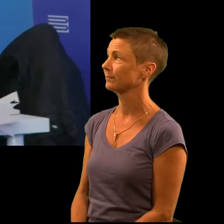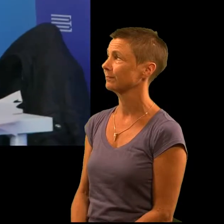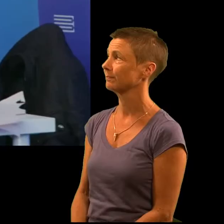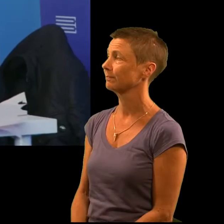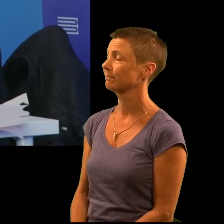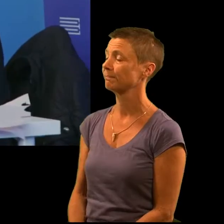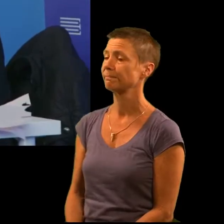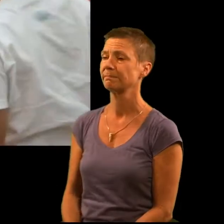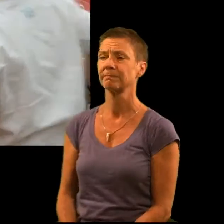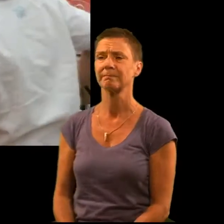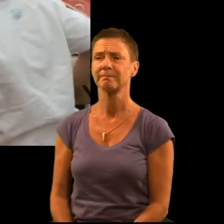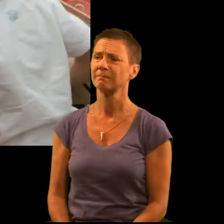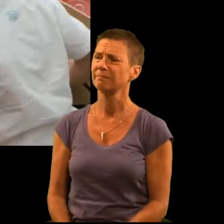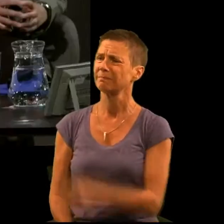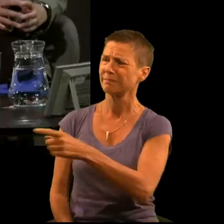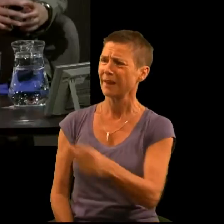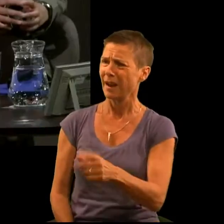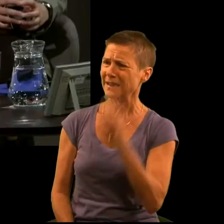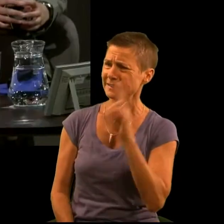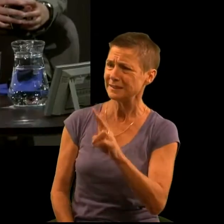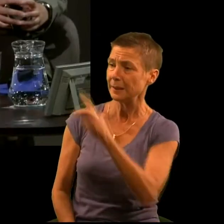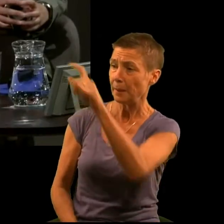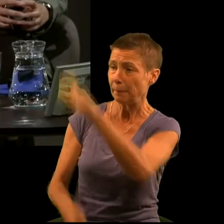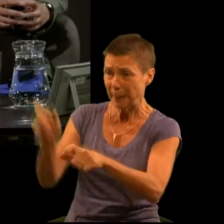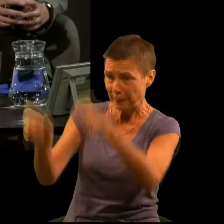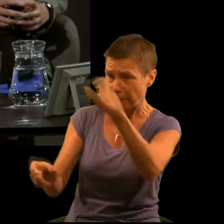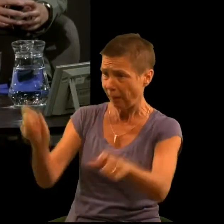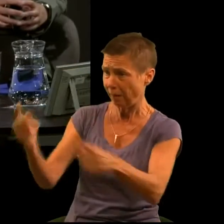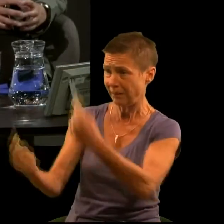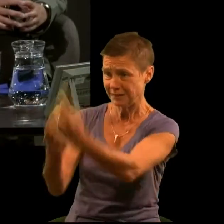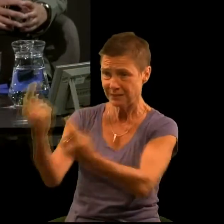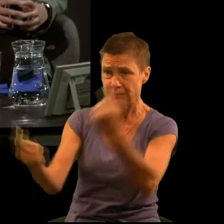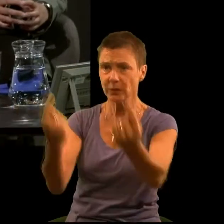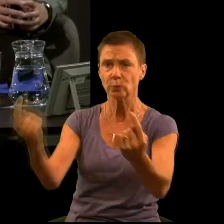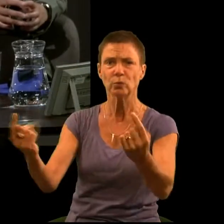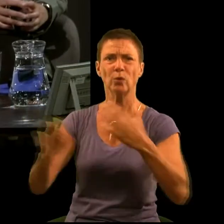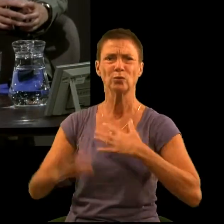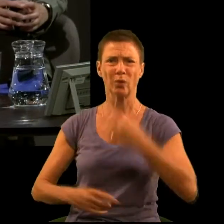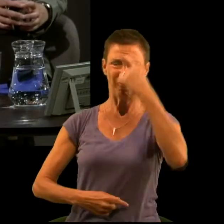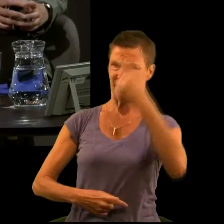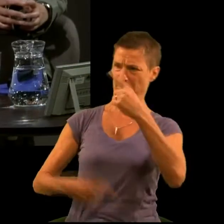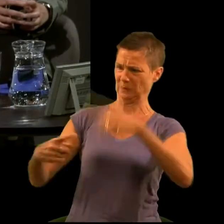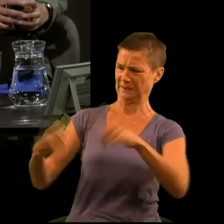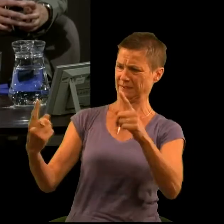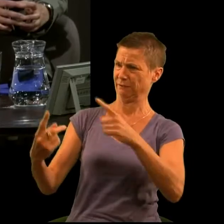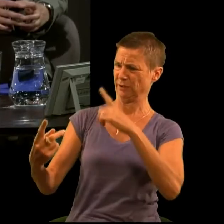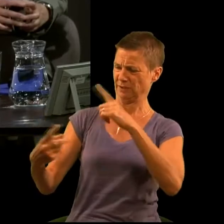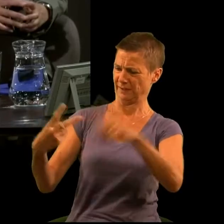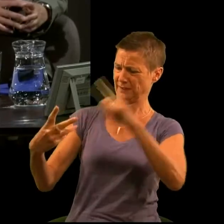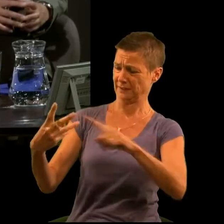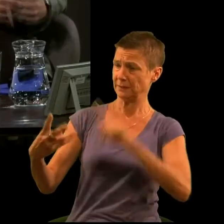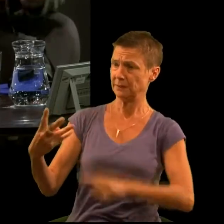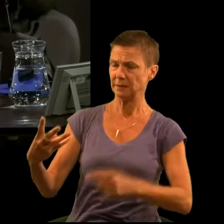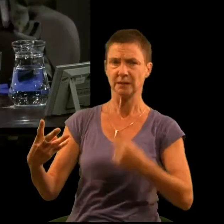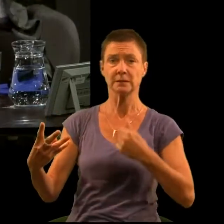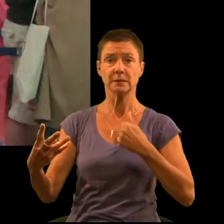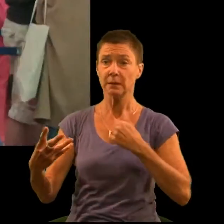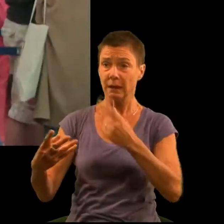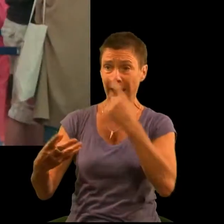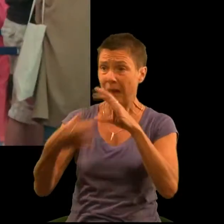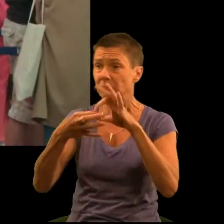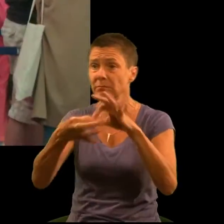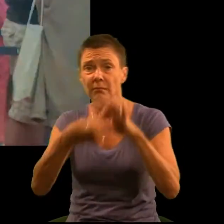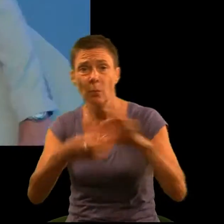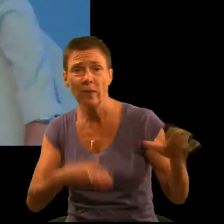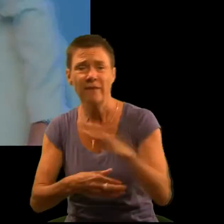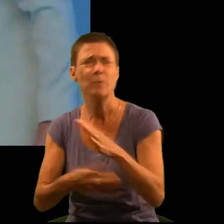It's about kindness is looking at people as people and not as I voted this, I do this, whatever it is. There are some people we will never get along